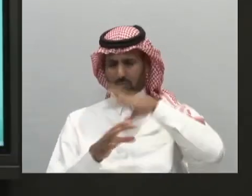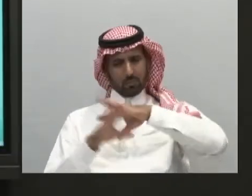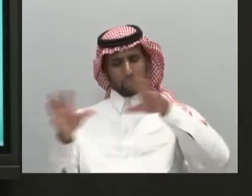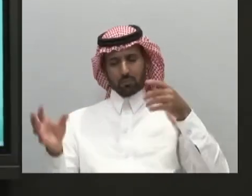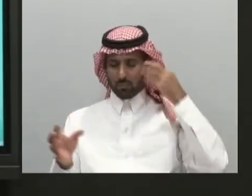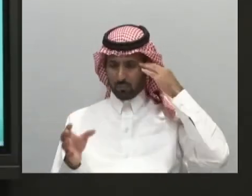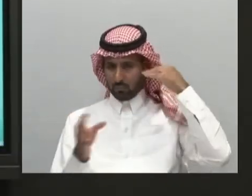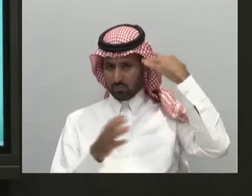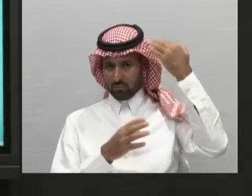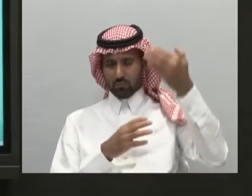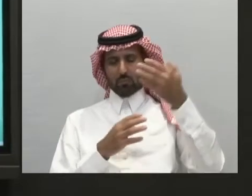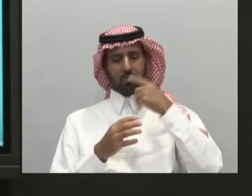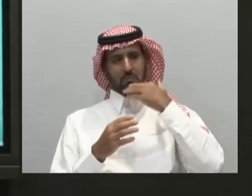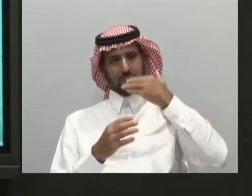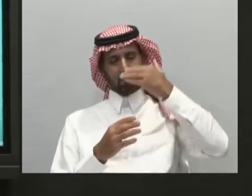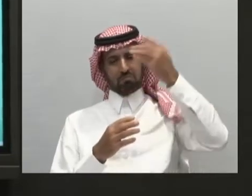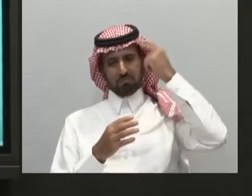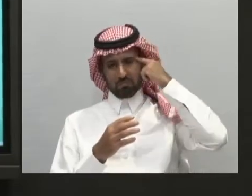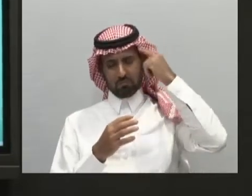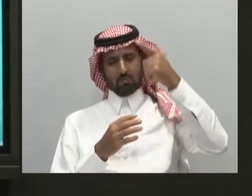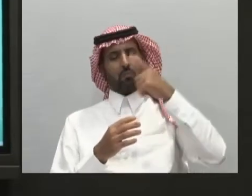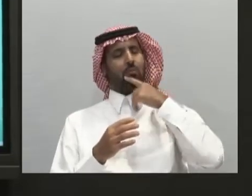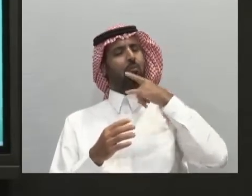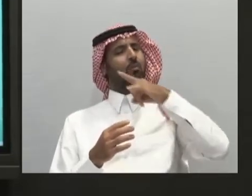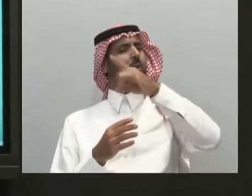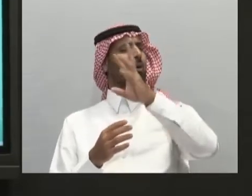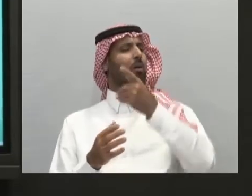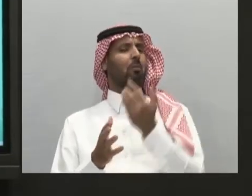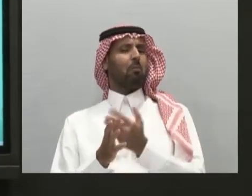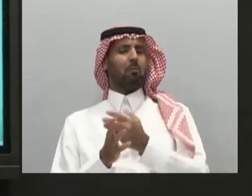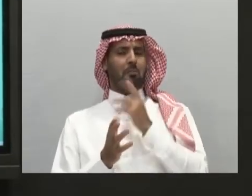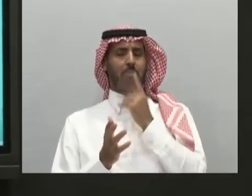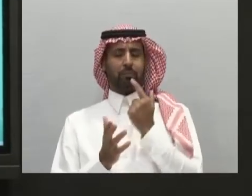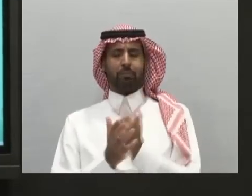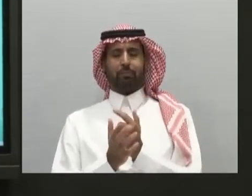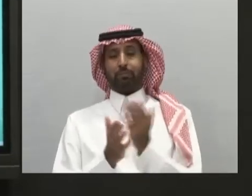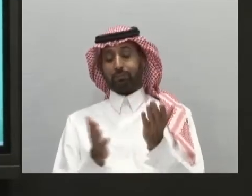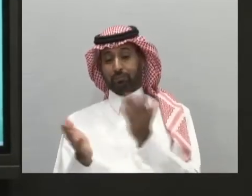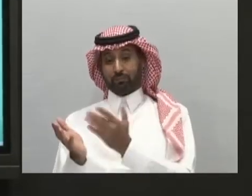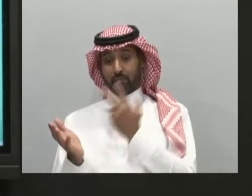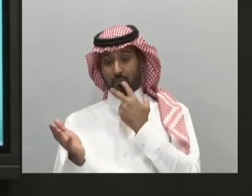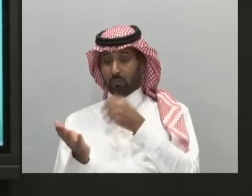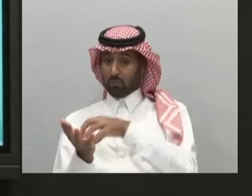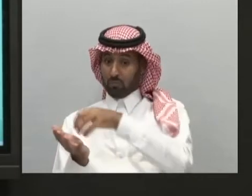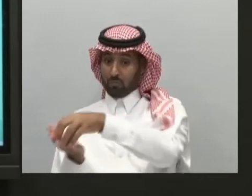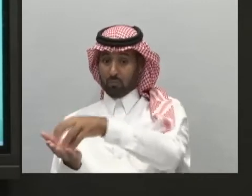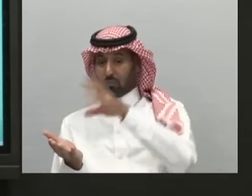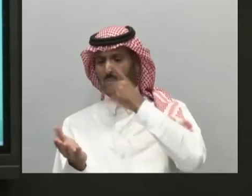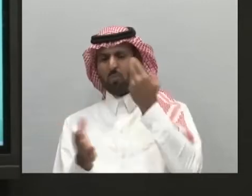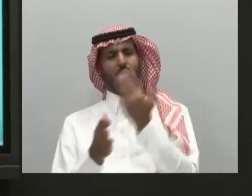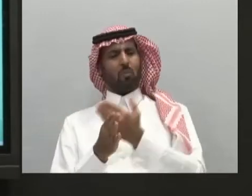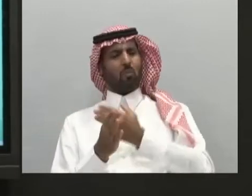and travel dreams, ambitions. Ambitions about dream, ambitions about travel. Where do you want to travel? What